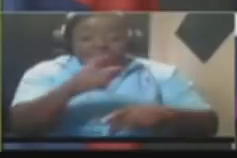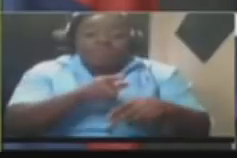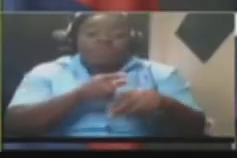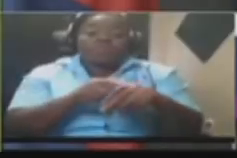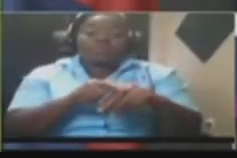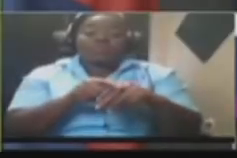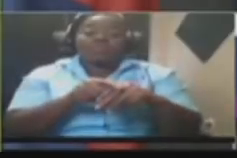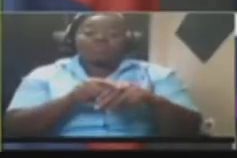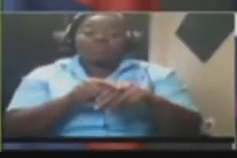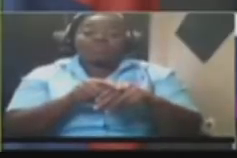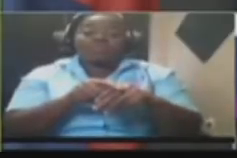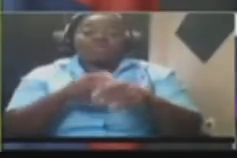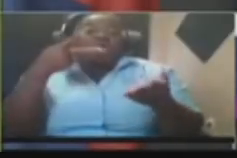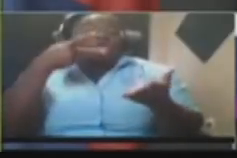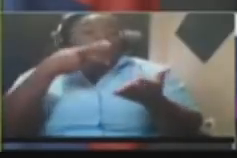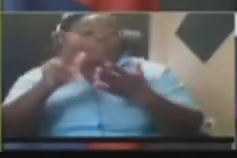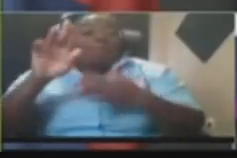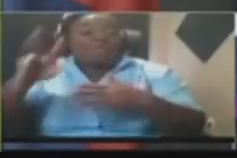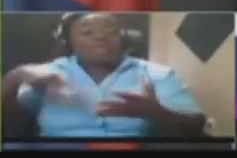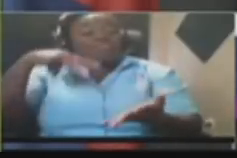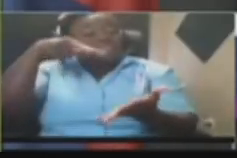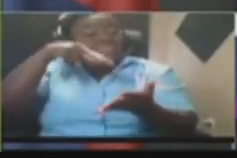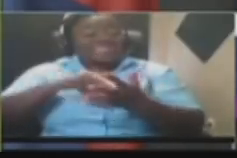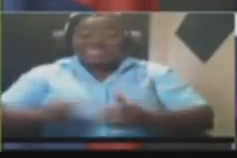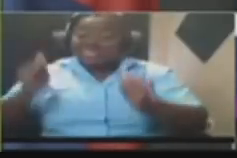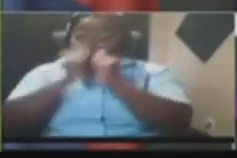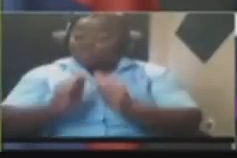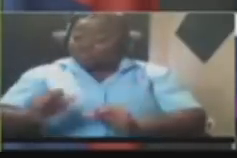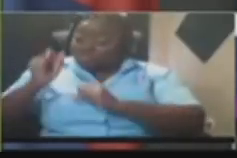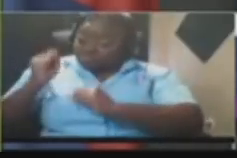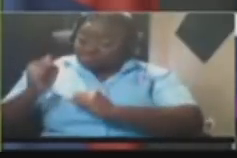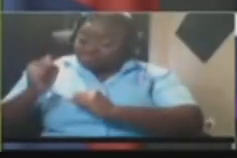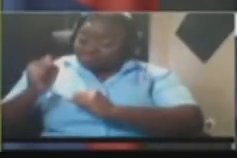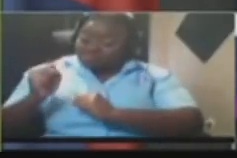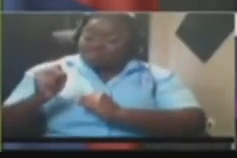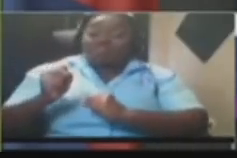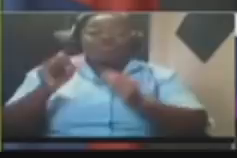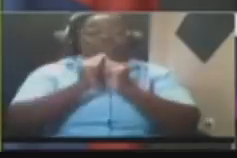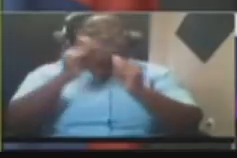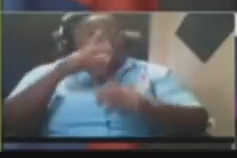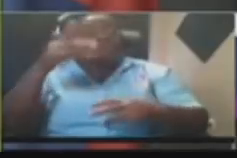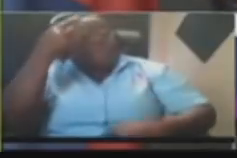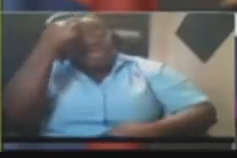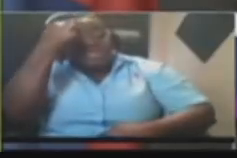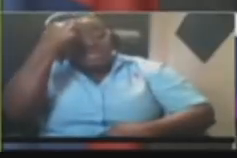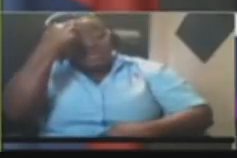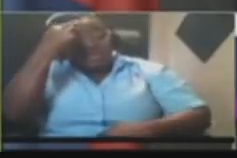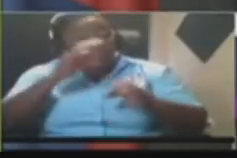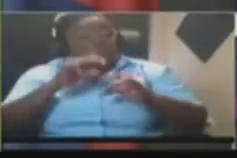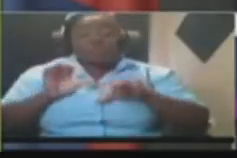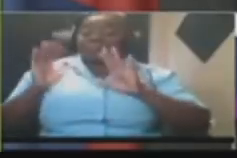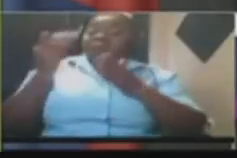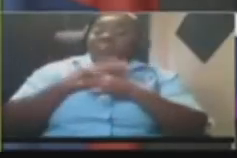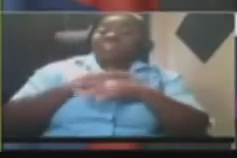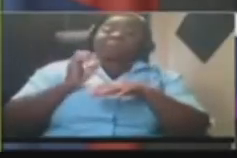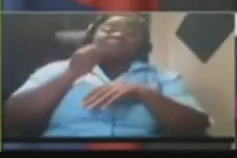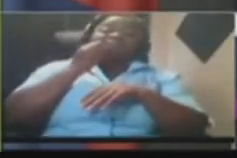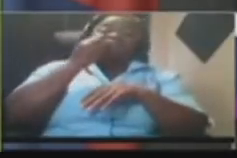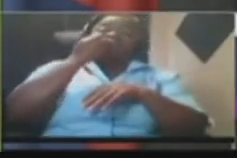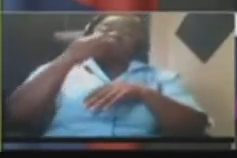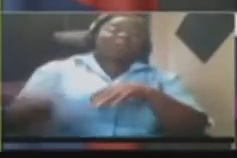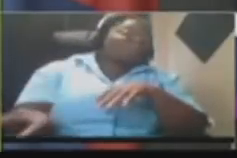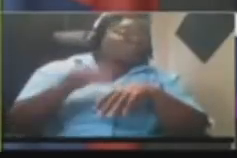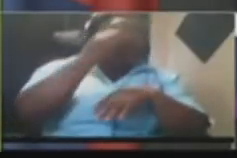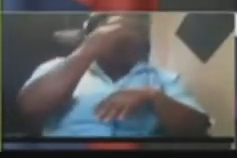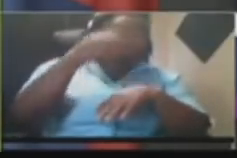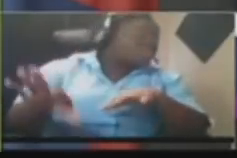be in a position to stand by you if you get sick. And if you want to ignore what they are telling you and pay attention